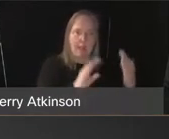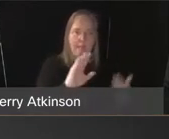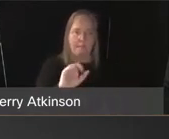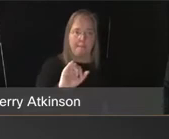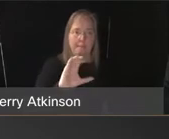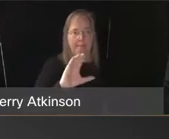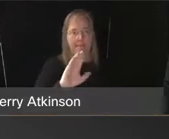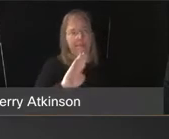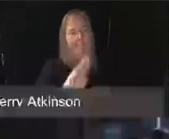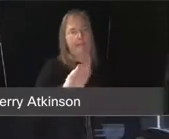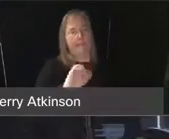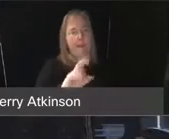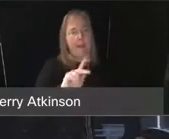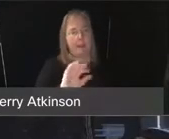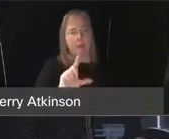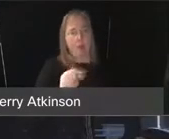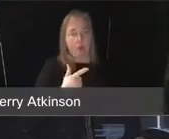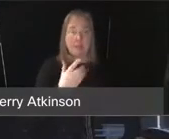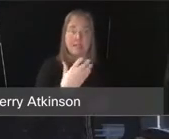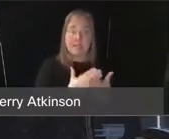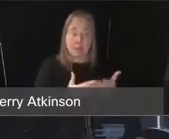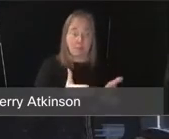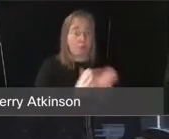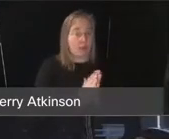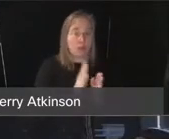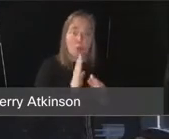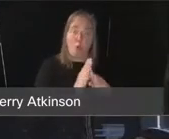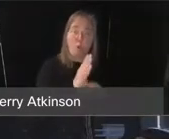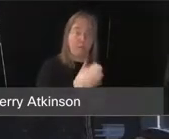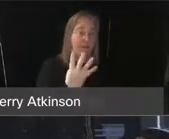that we have are over 4 years old.